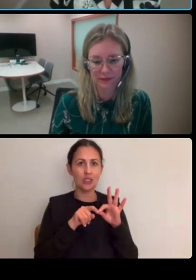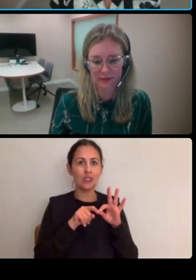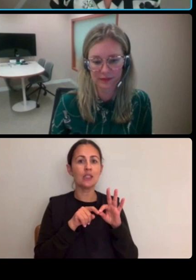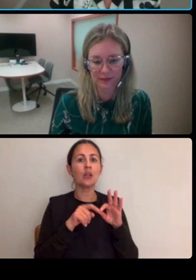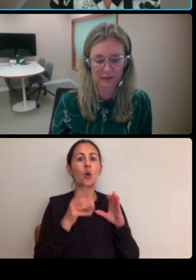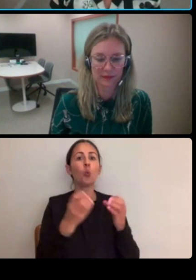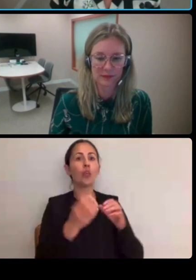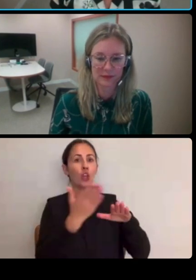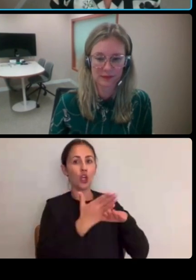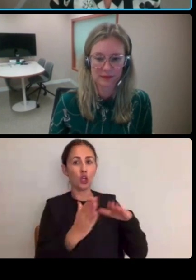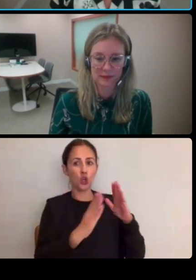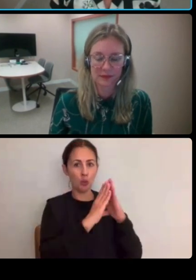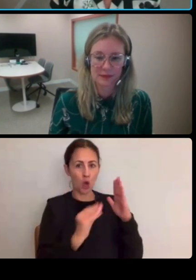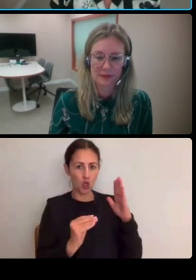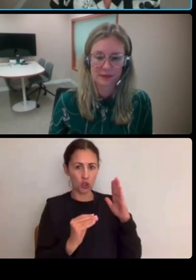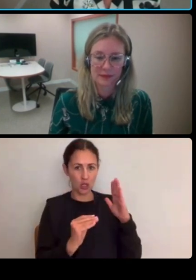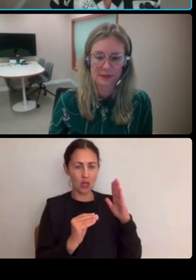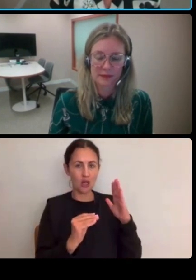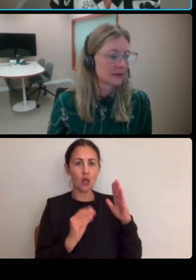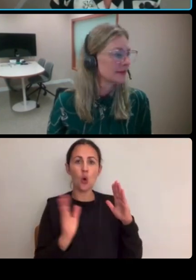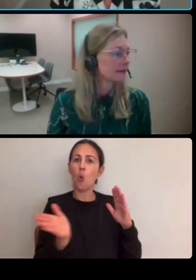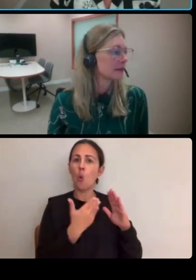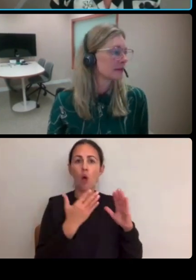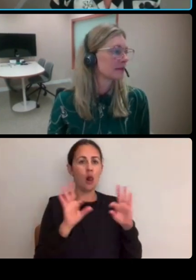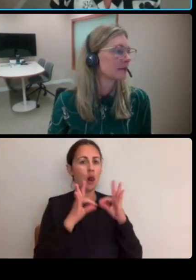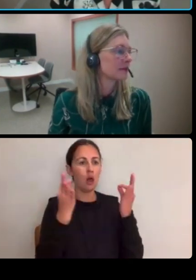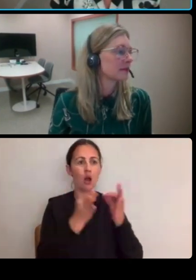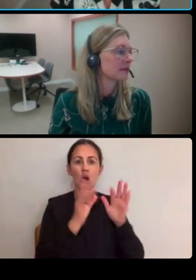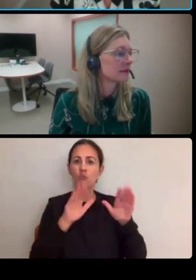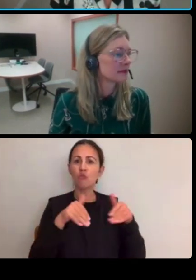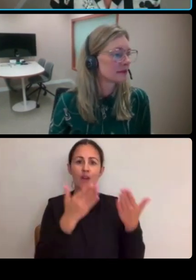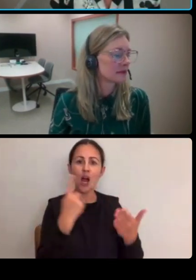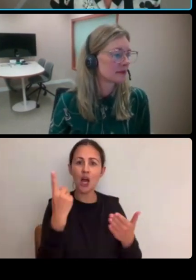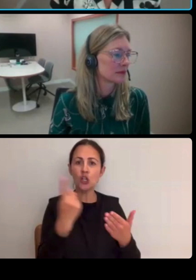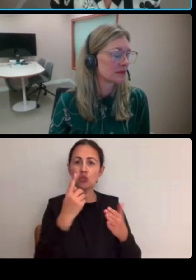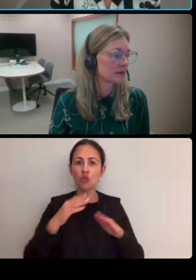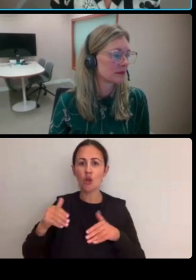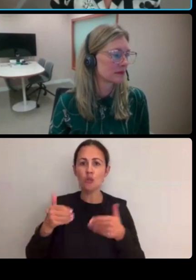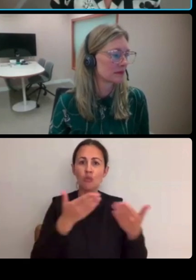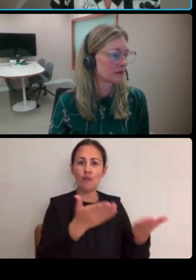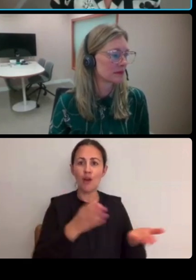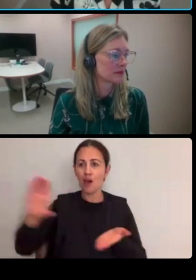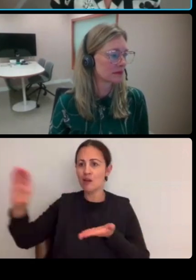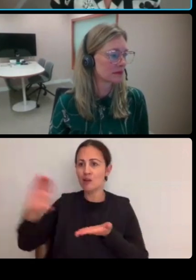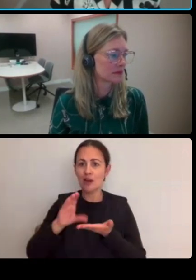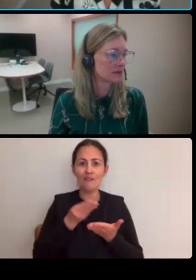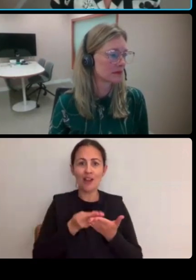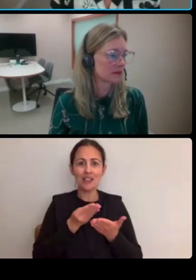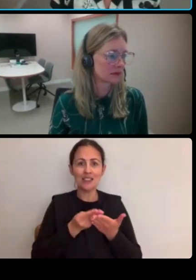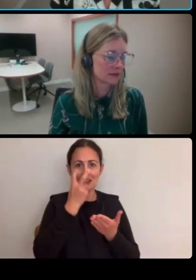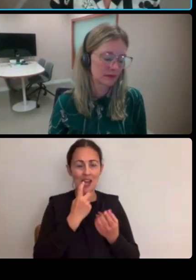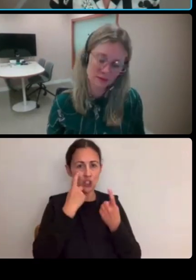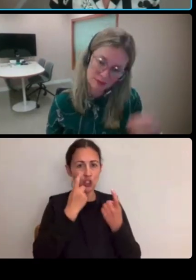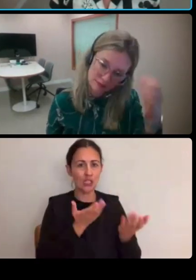under the new model, all providers who are delivering Commonwealth subsidised aged care services will need